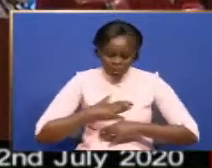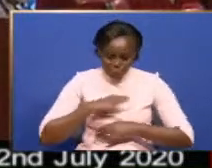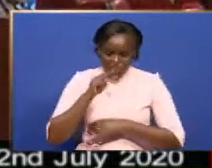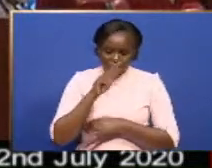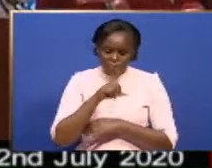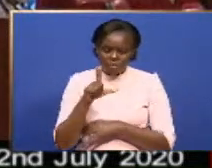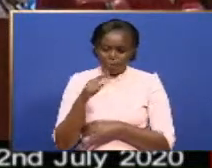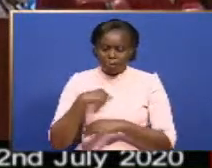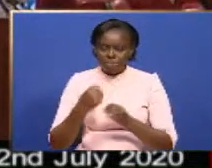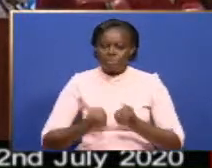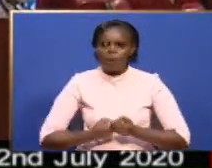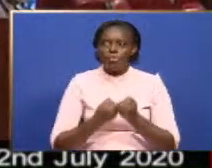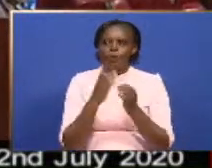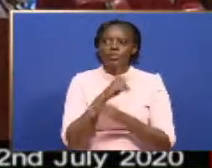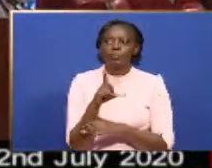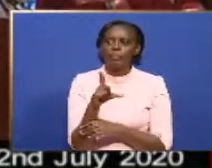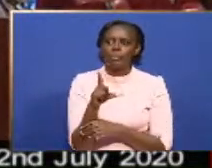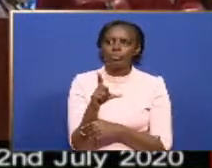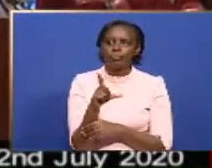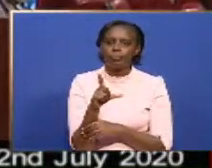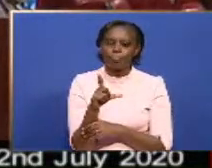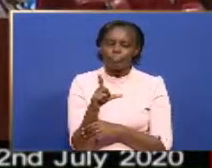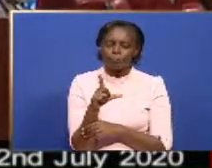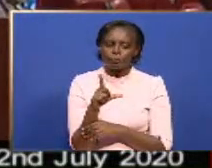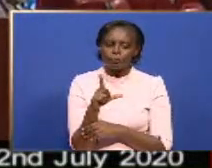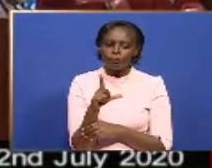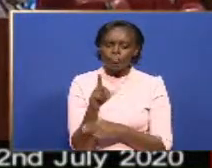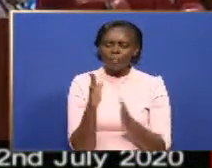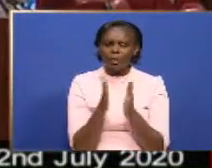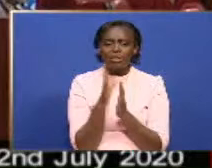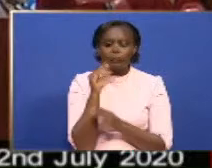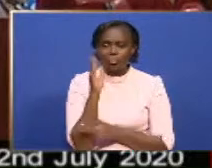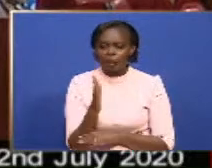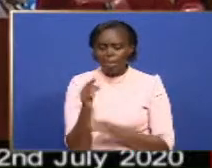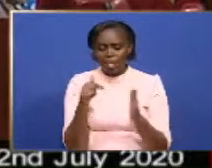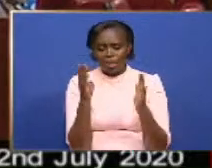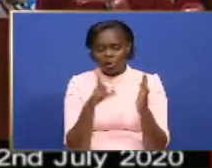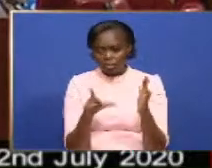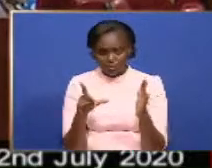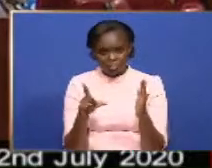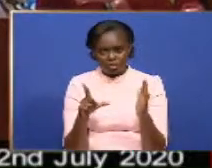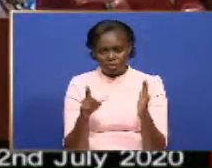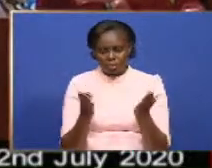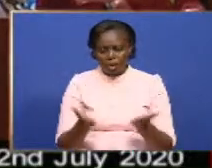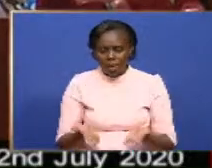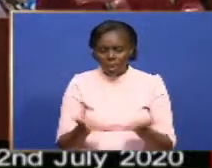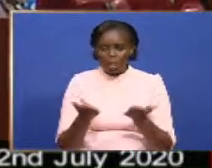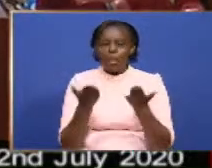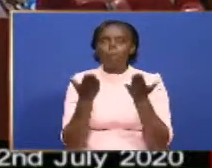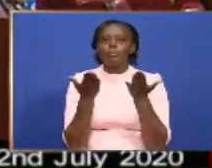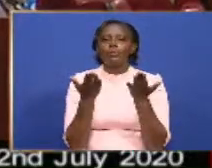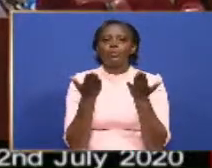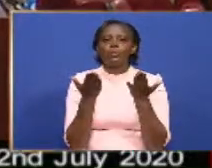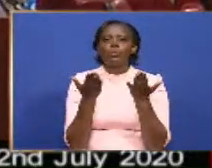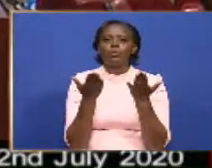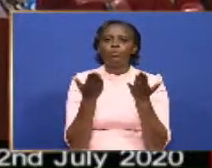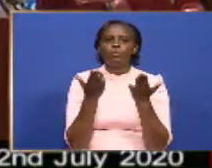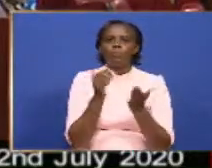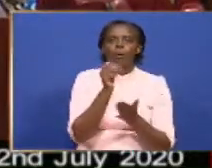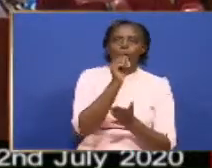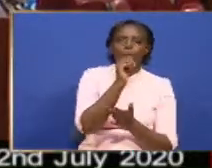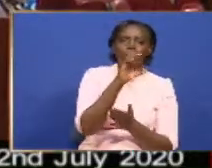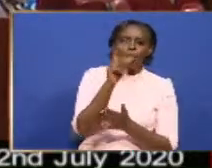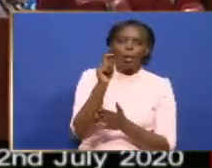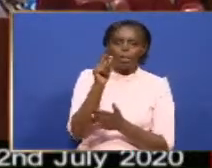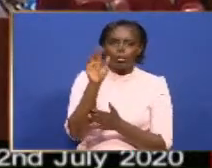this bill. And Madam Speaker, this bill is an improvement on the Act of Parliament that is already